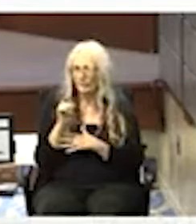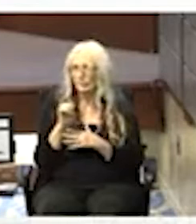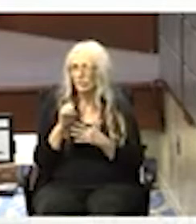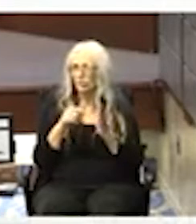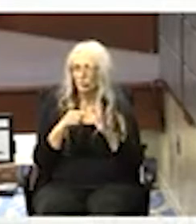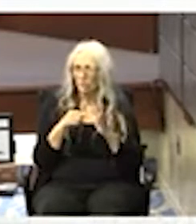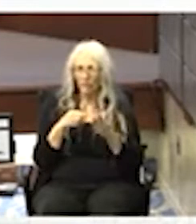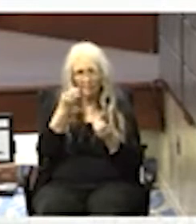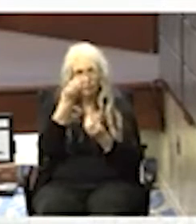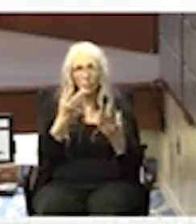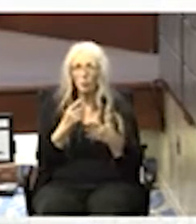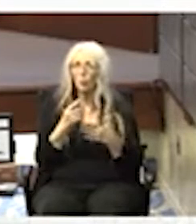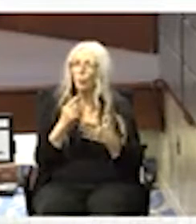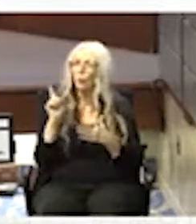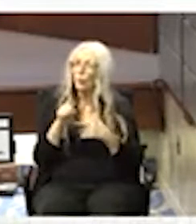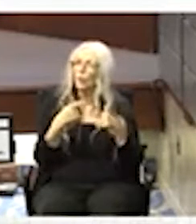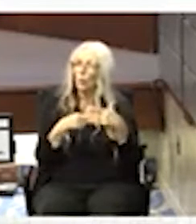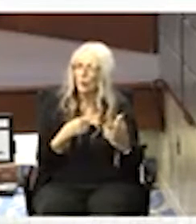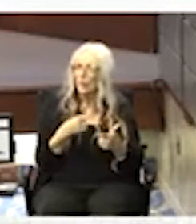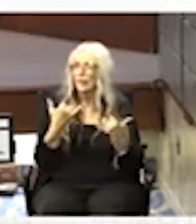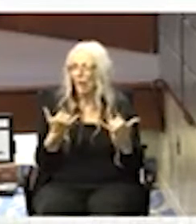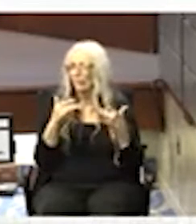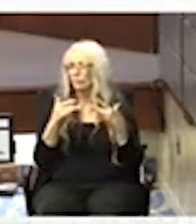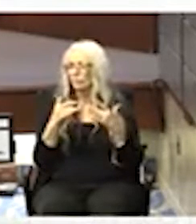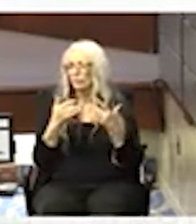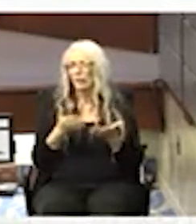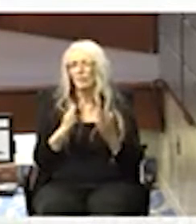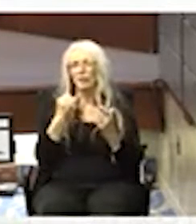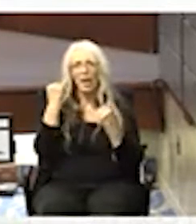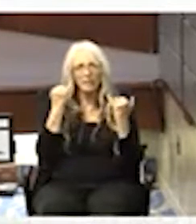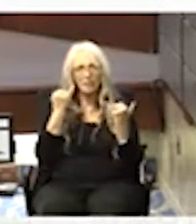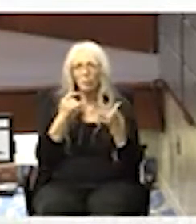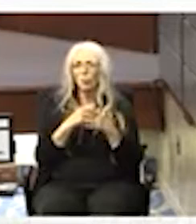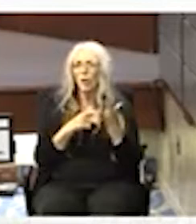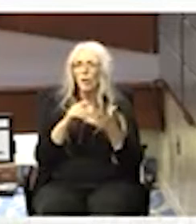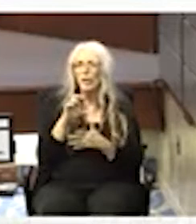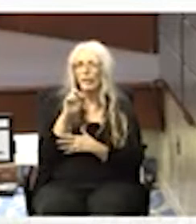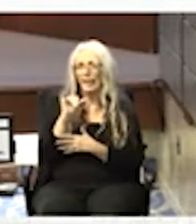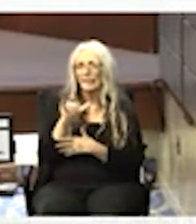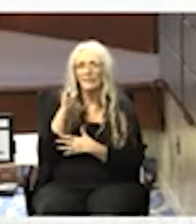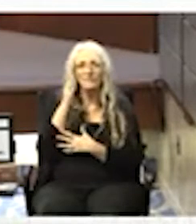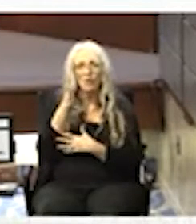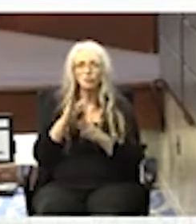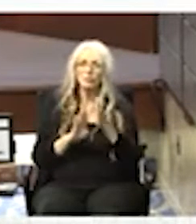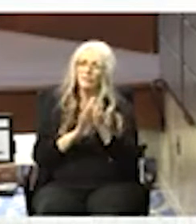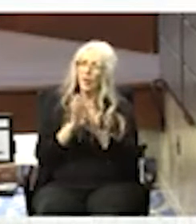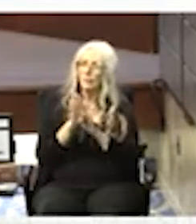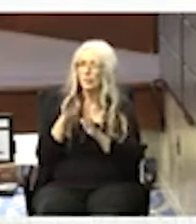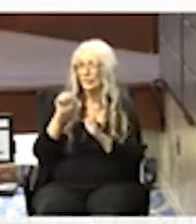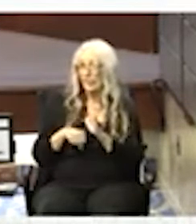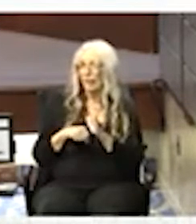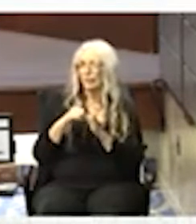headed. So this gives you the context, as Jonathan mentioned, the Floyd Casey future development to the south there